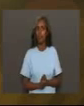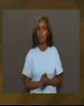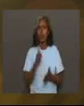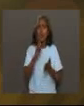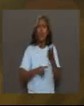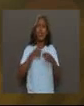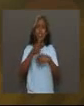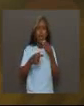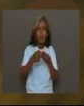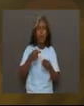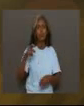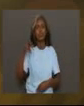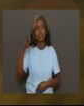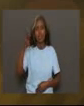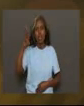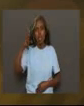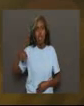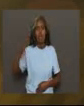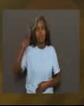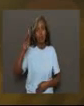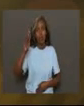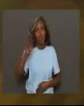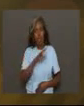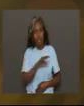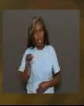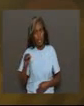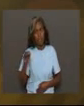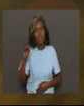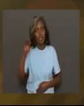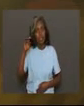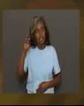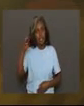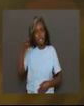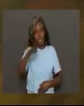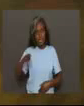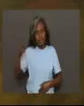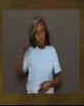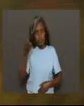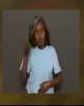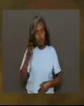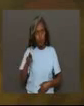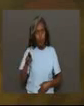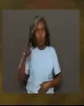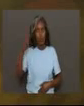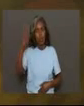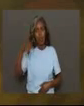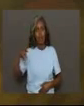What about a hyperbola, an ellipse, or a